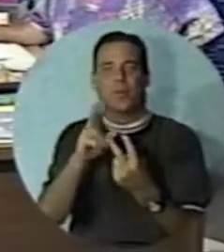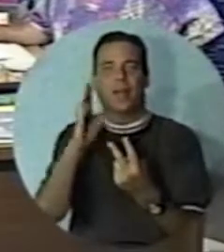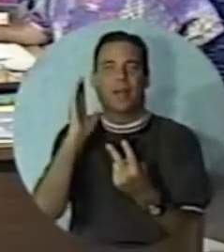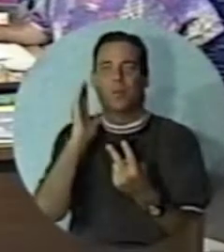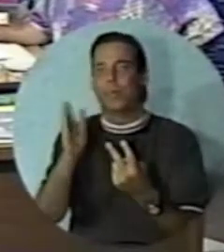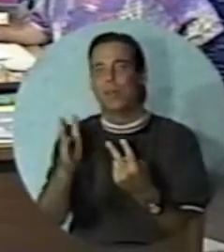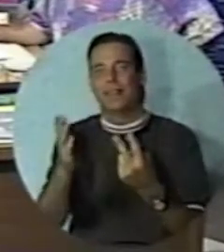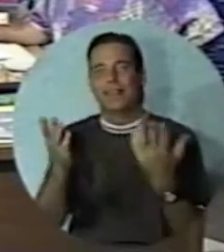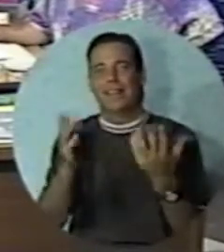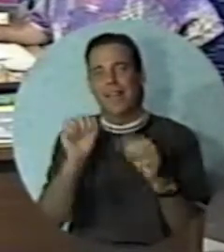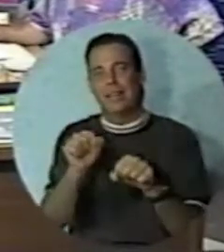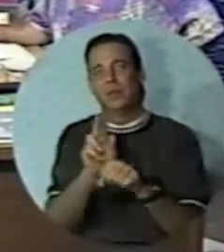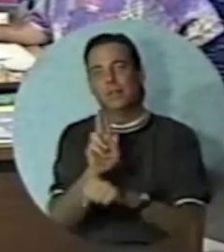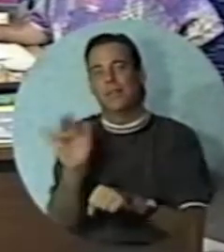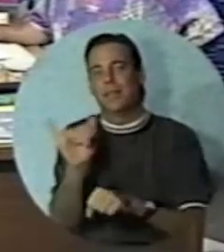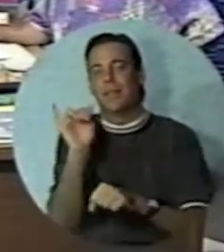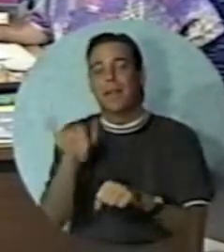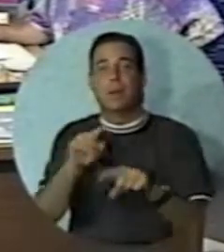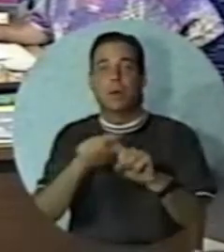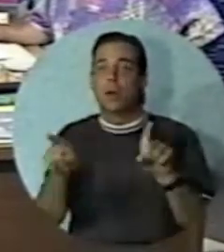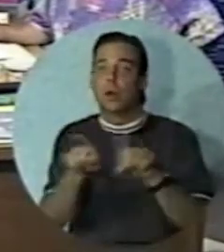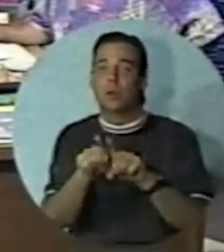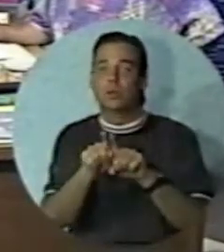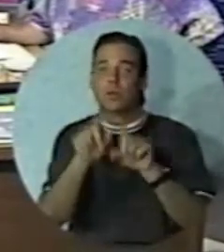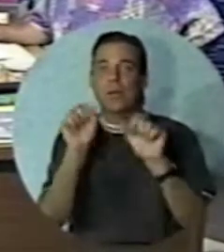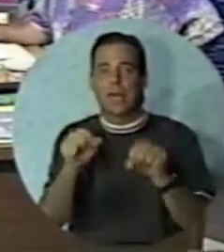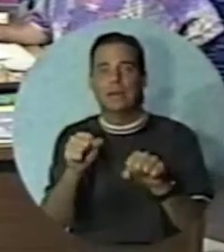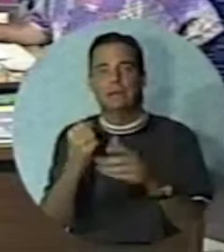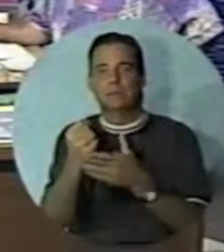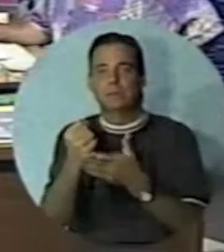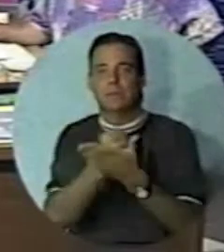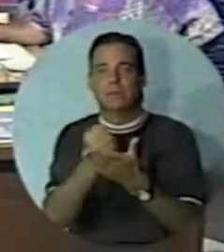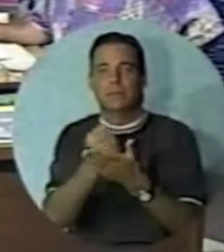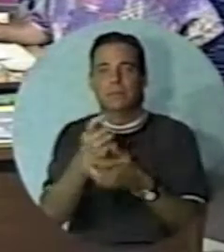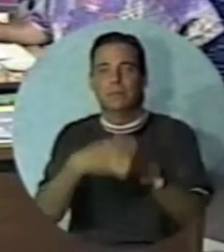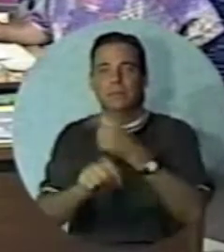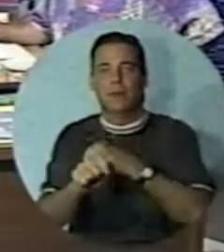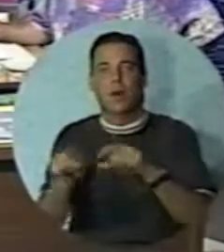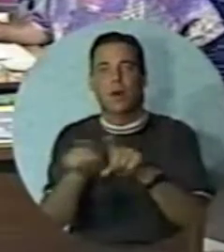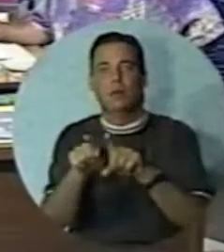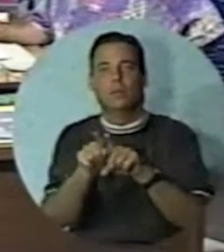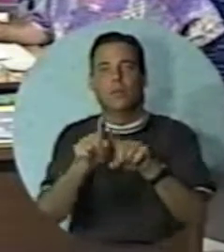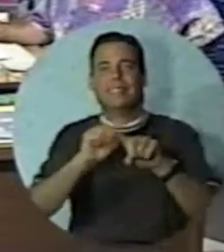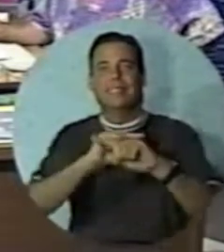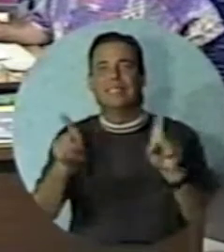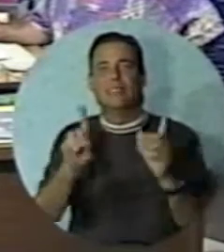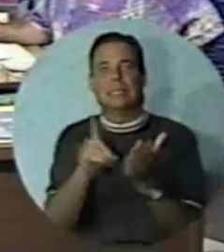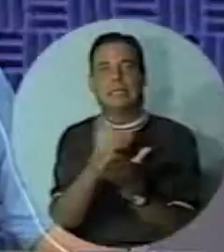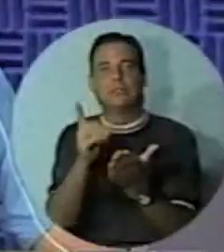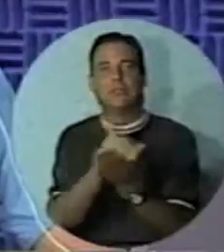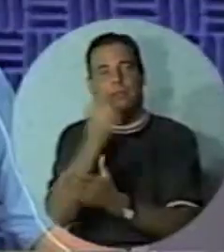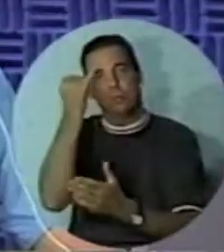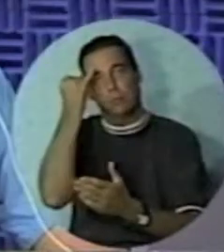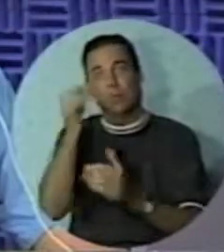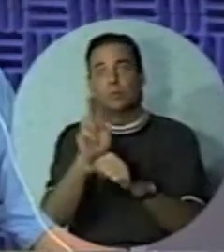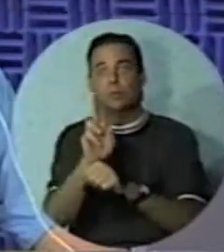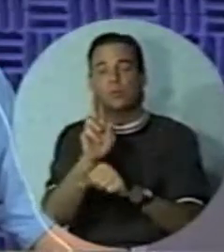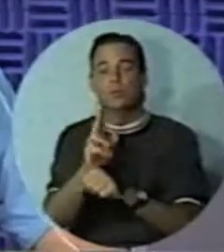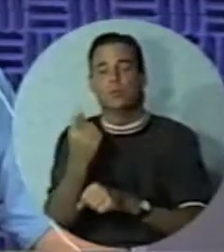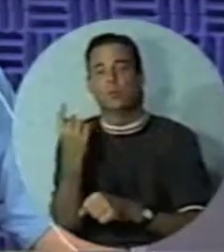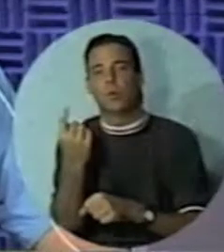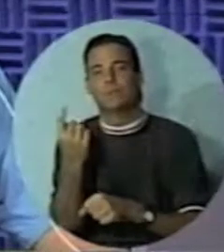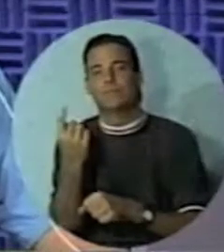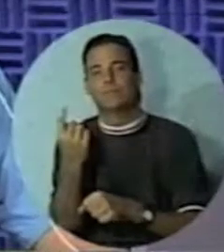be, you can use it that way. But if you can also wipe it out, you can also put different dictionaries. So let's say that you're using